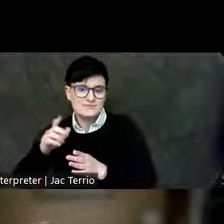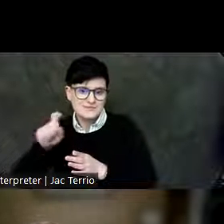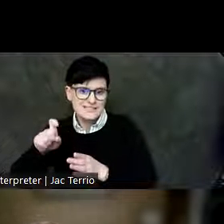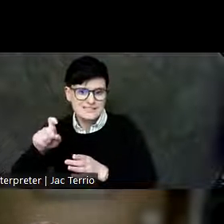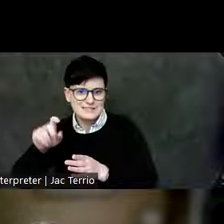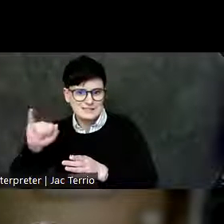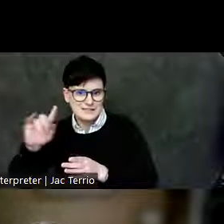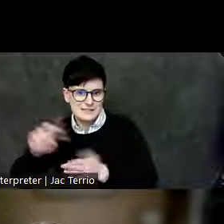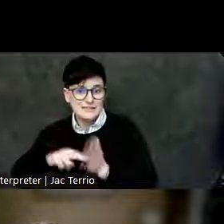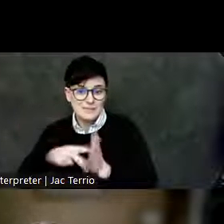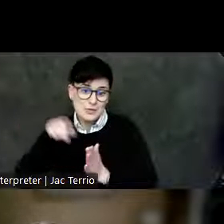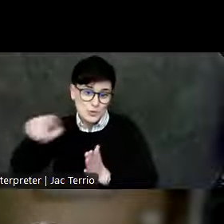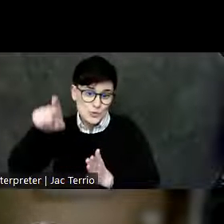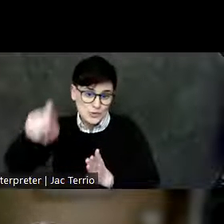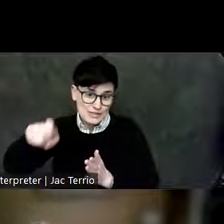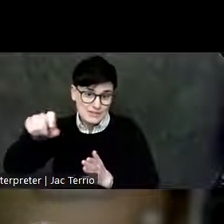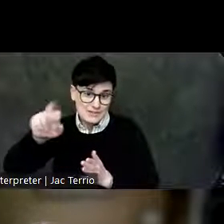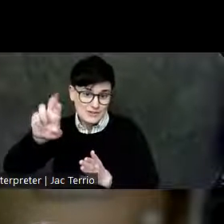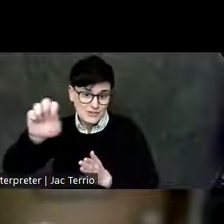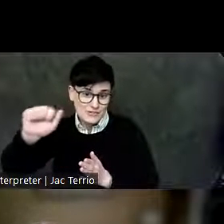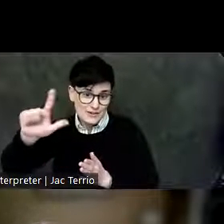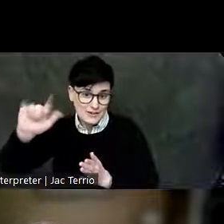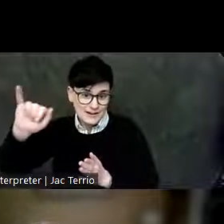but your child would not.